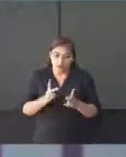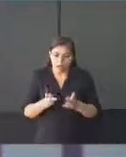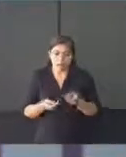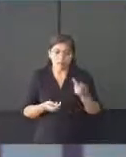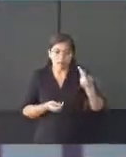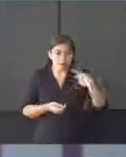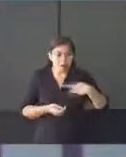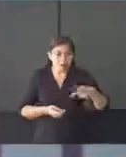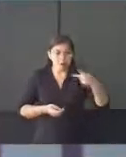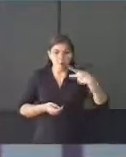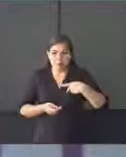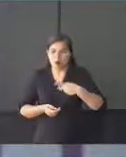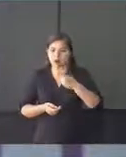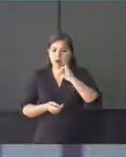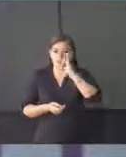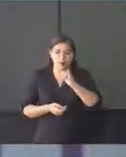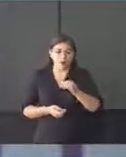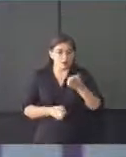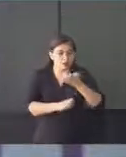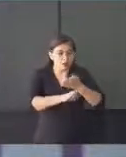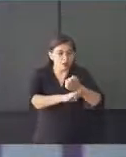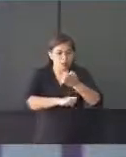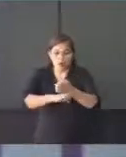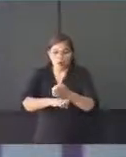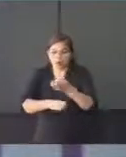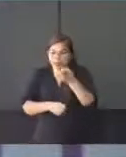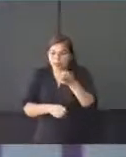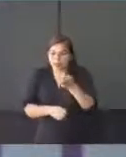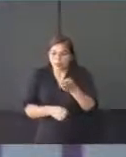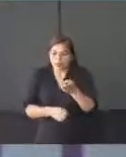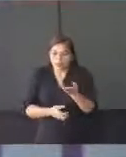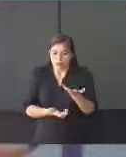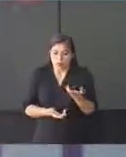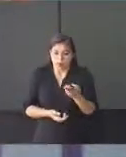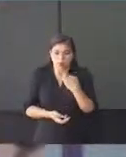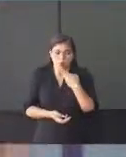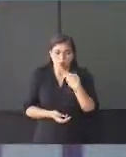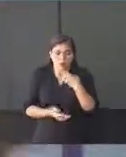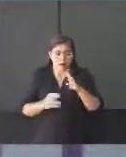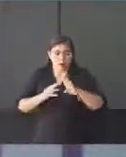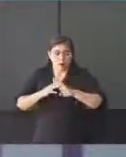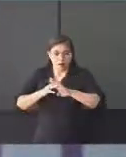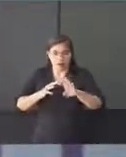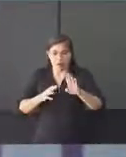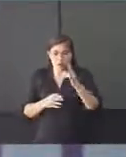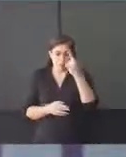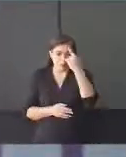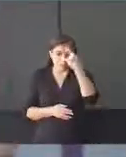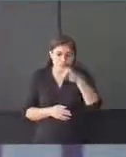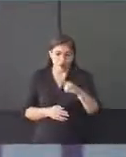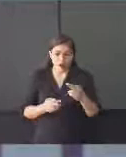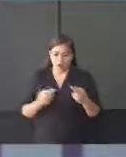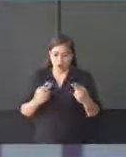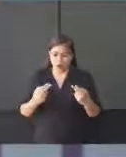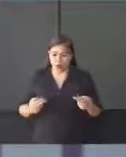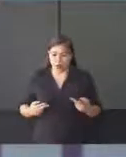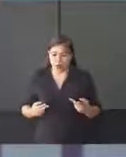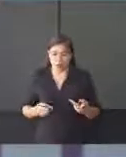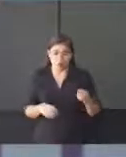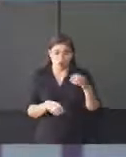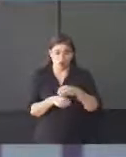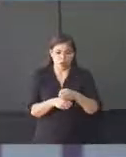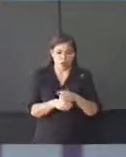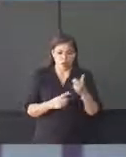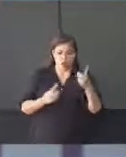about so many heads of state and governments that use migrations to